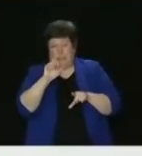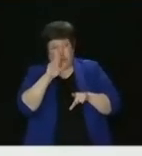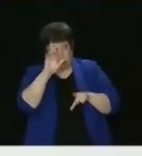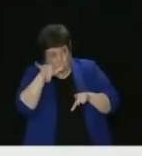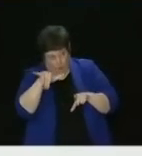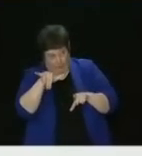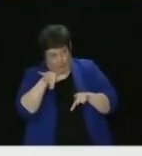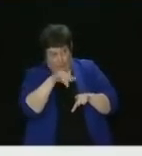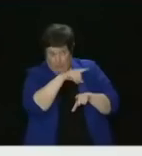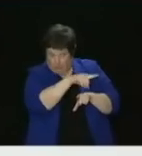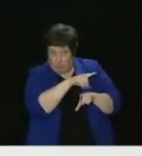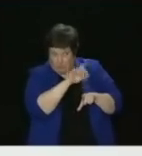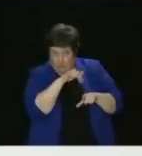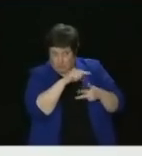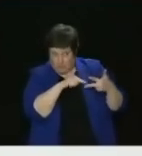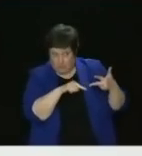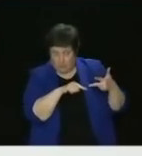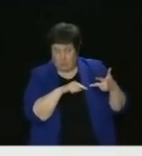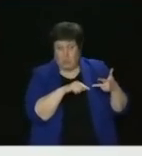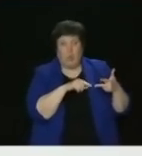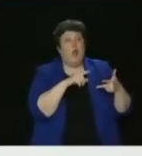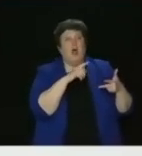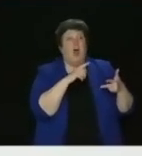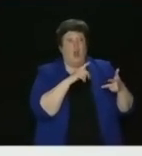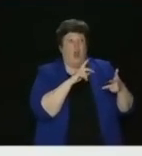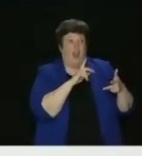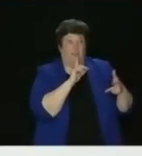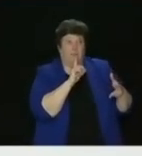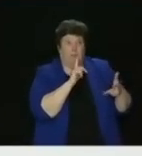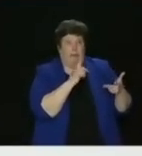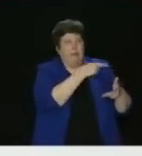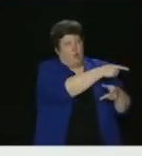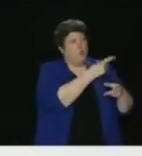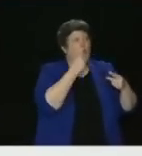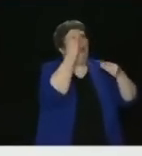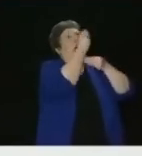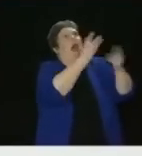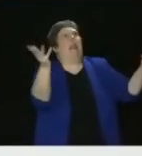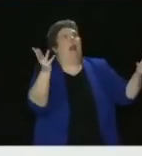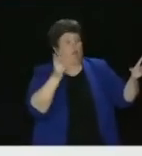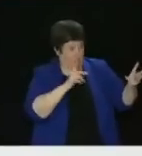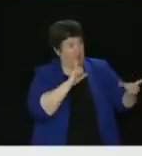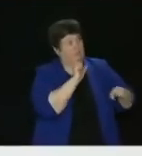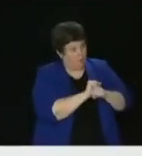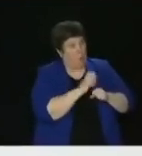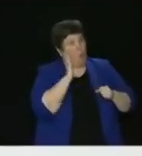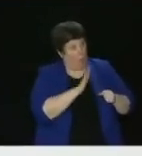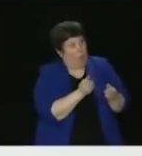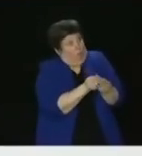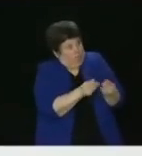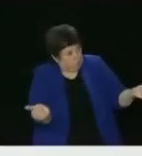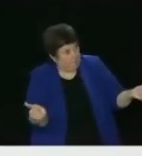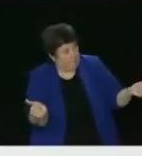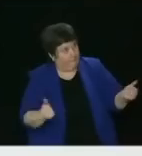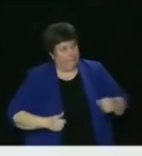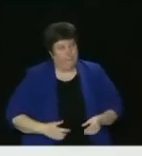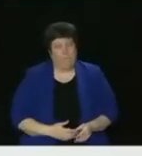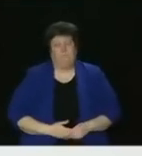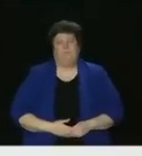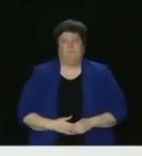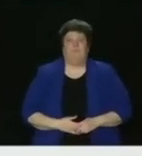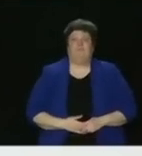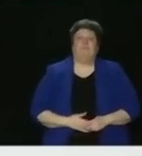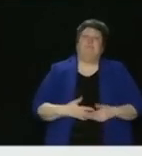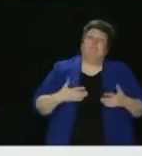just your government appearing to do something, but that actual results happen? Well, I think Canadians know well that the